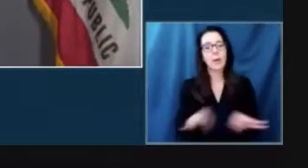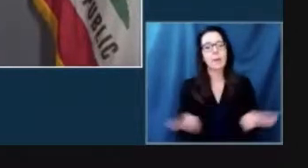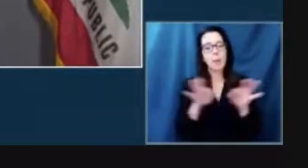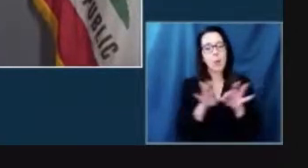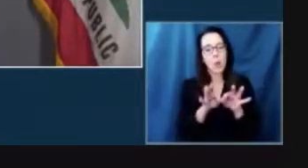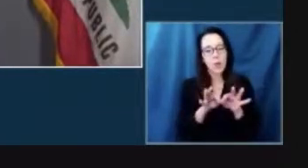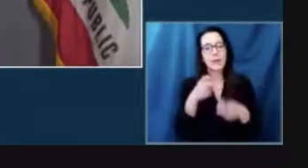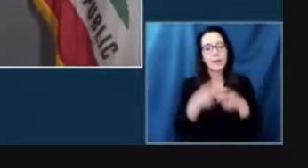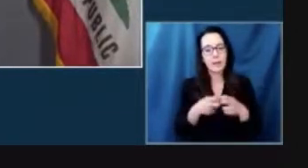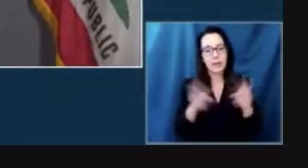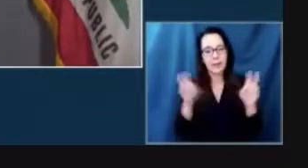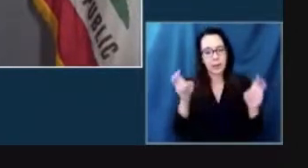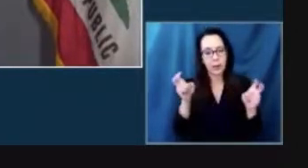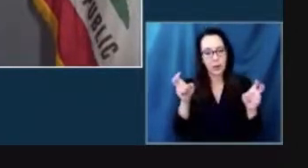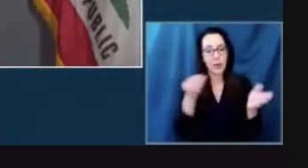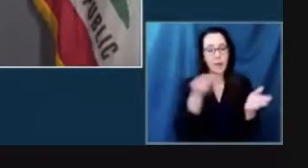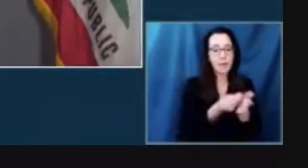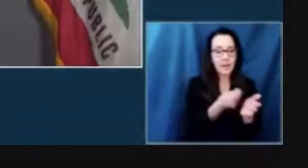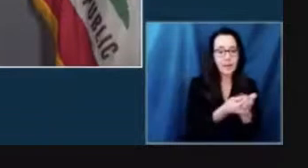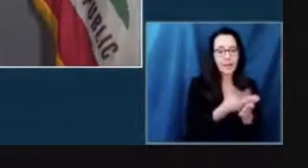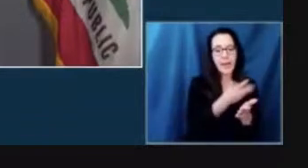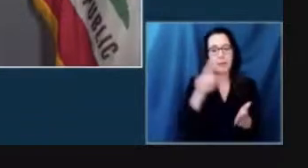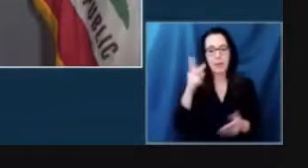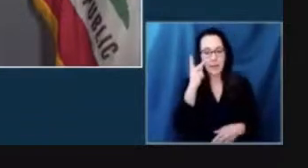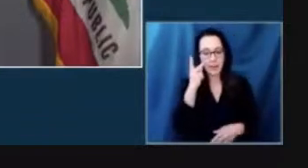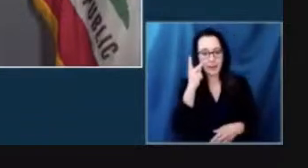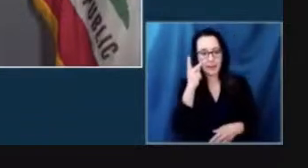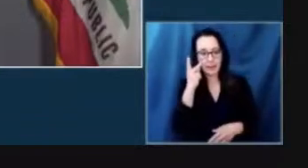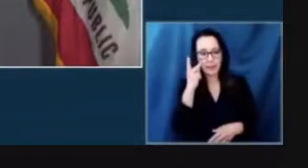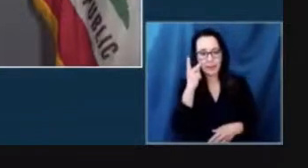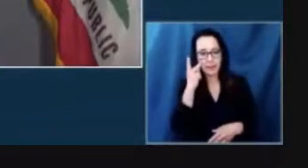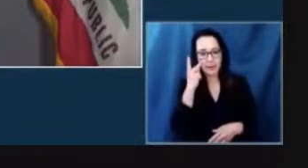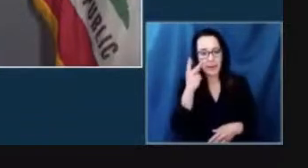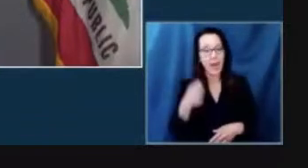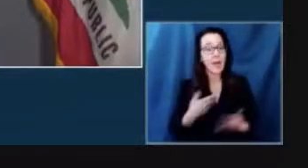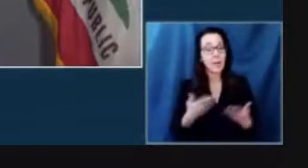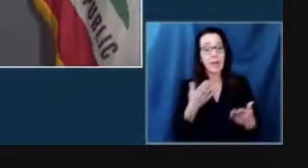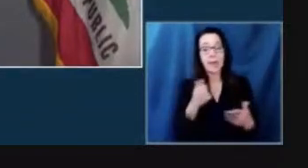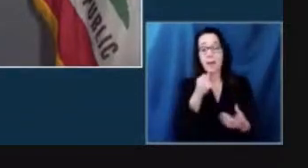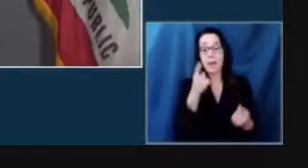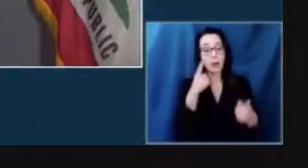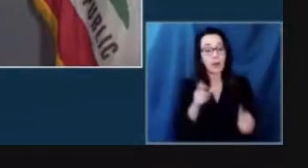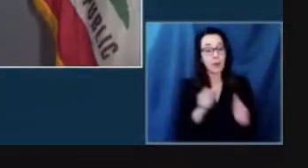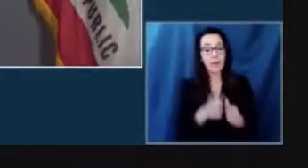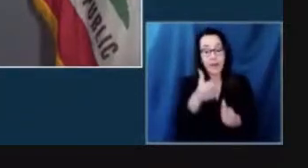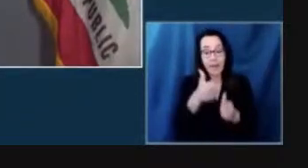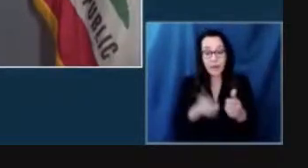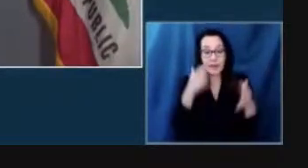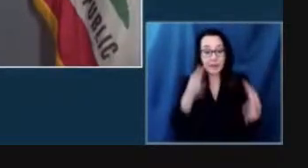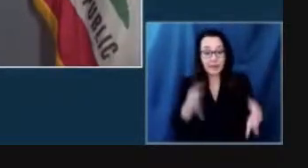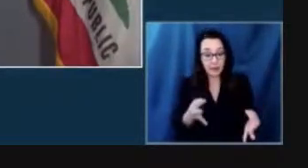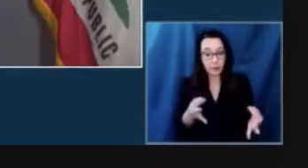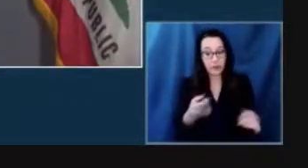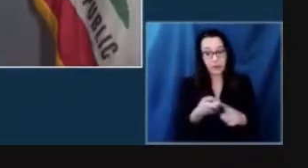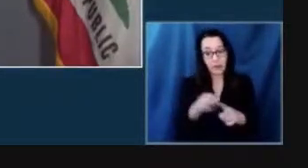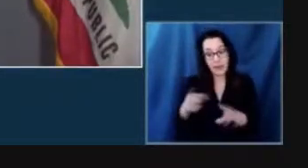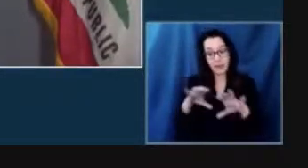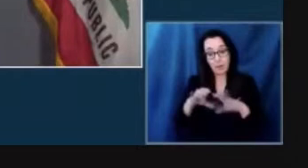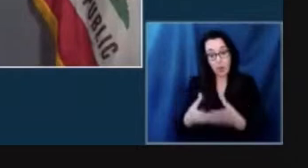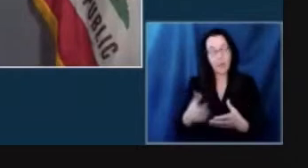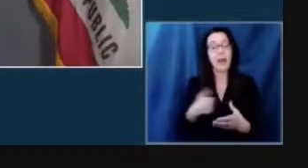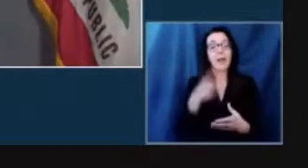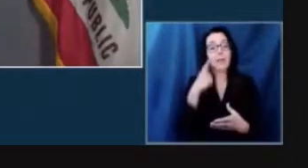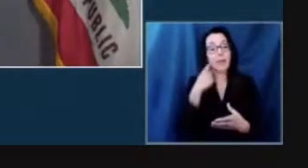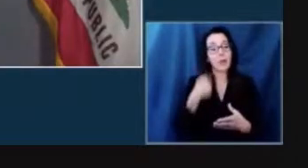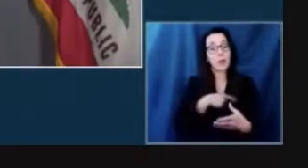of money in politics. And let me say that while I may not agree with every decision that is taken by the party, I think that we should